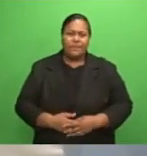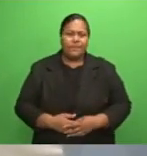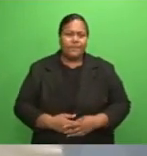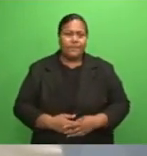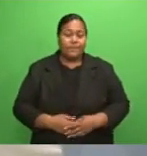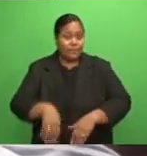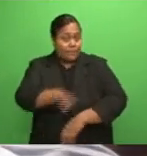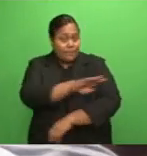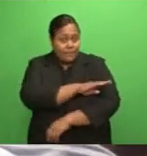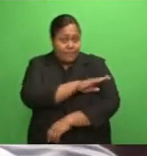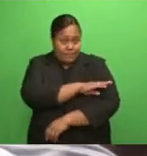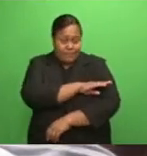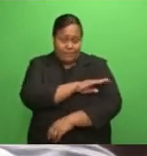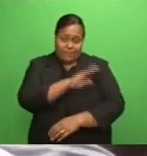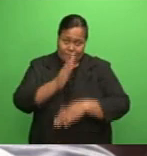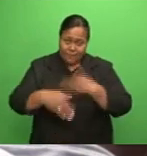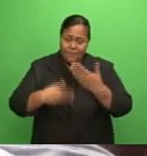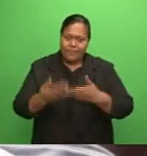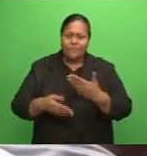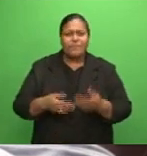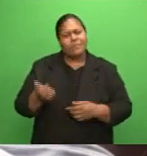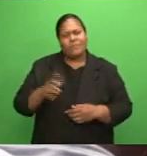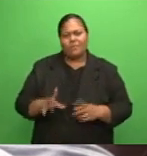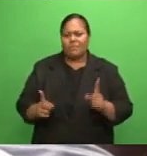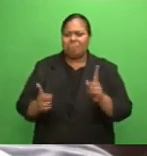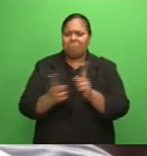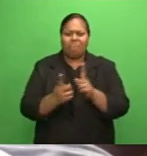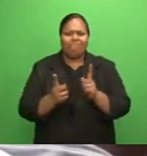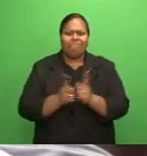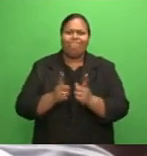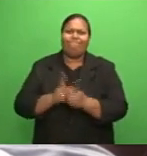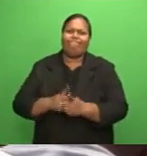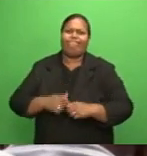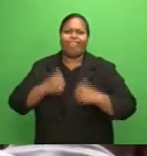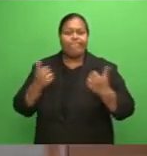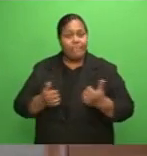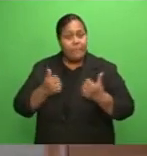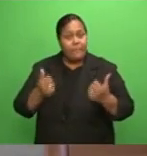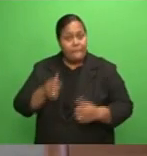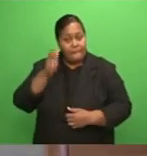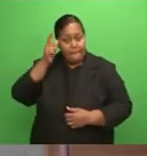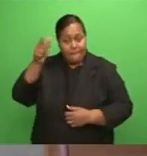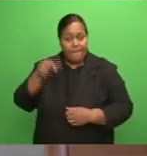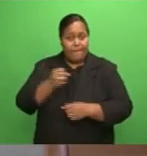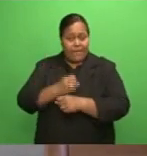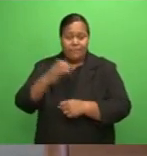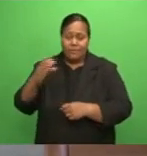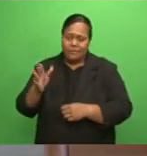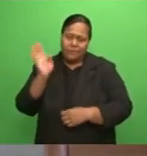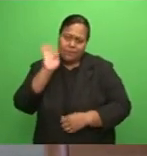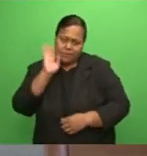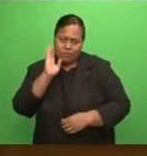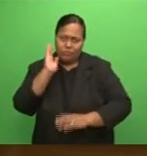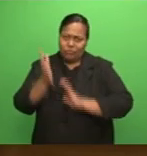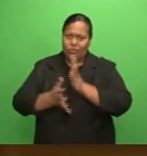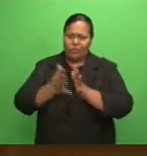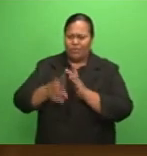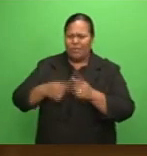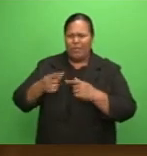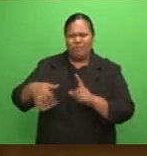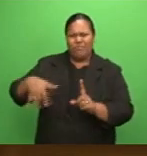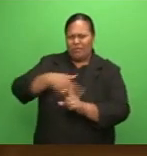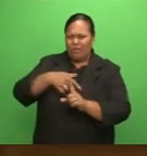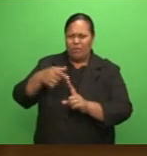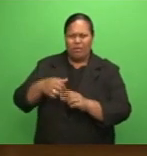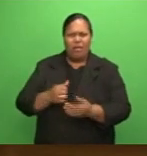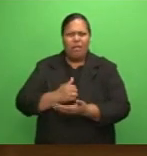Wrenge Bainimarama says he has met many of the employees and listened to their stories behind the staggering statistics. He says